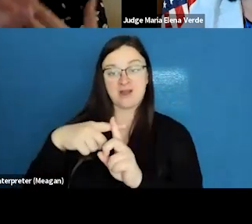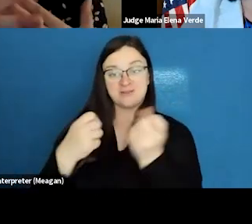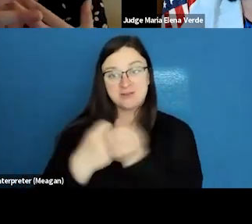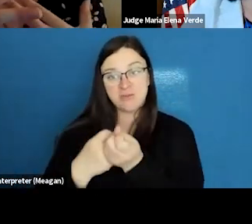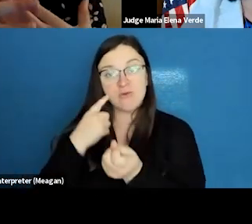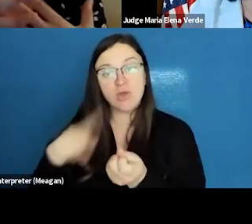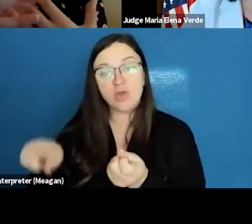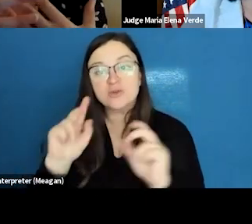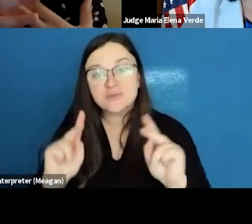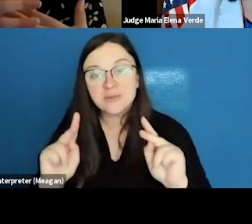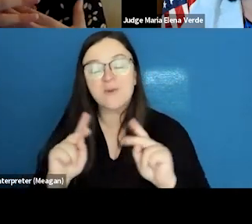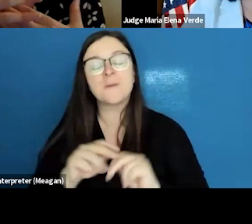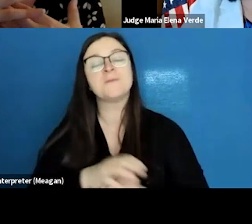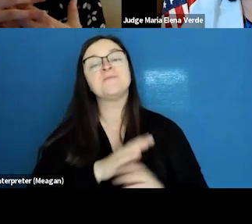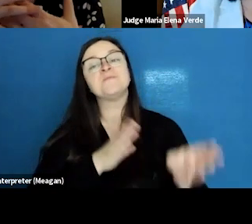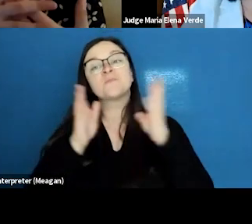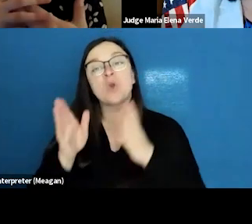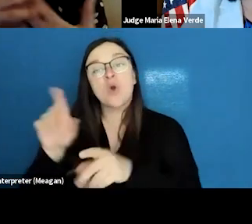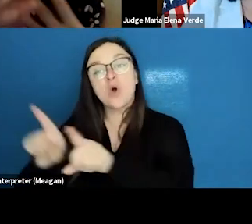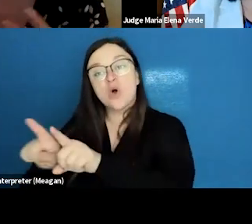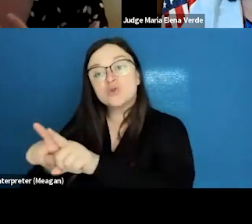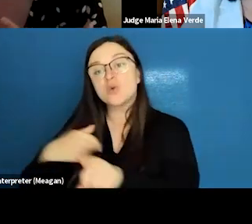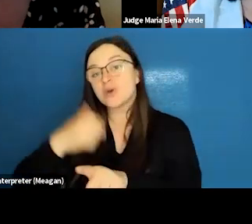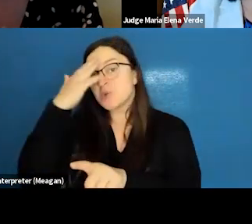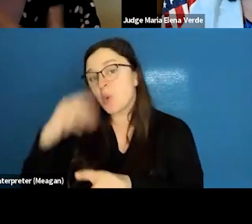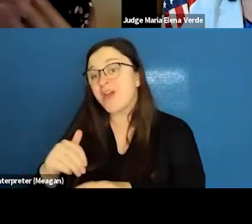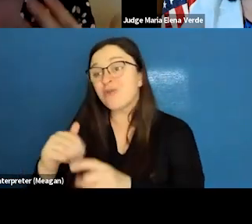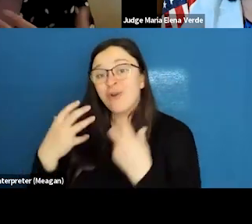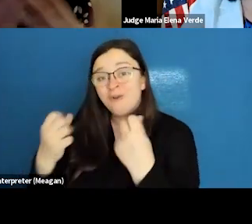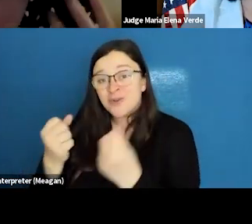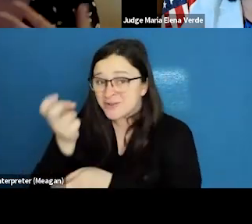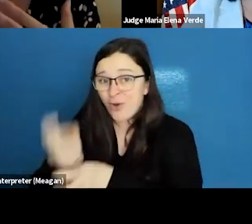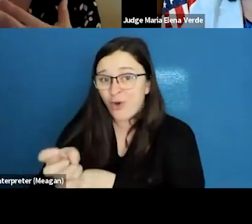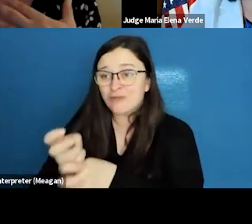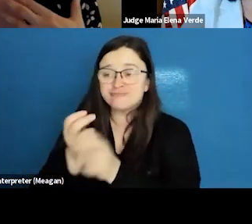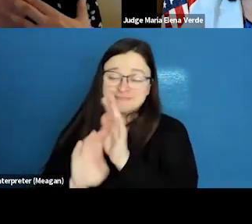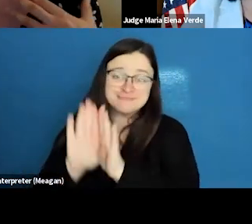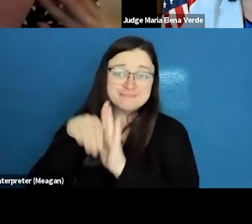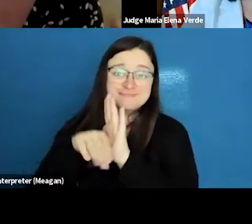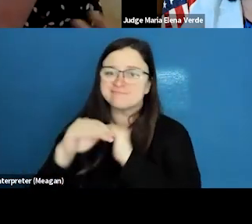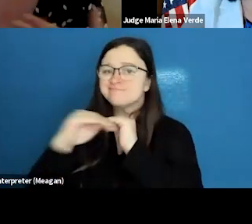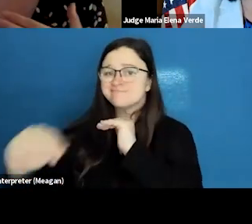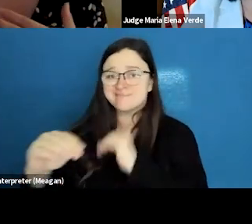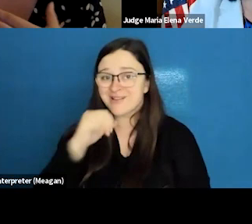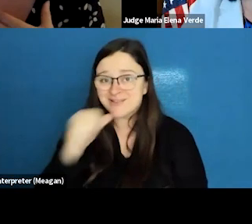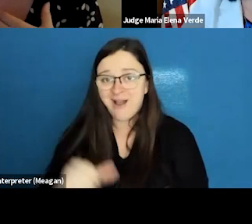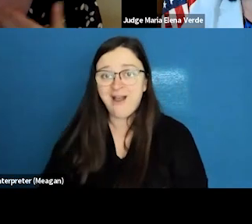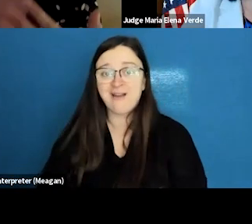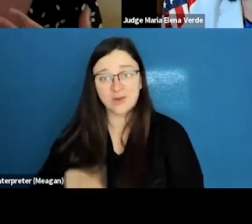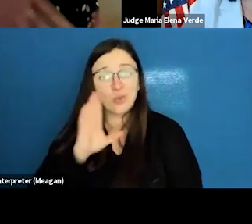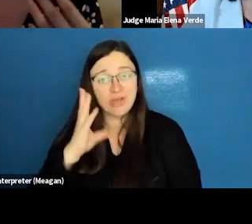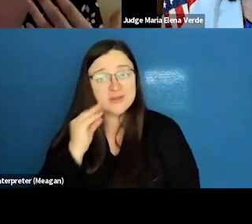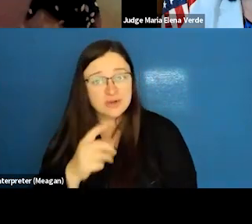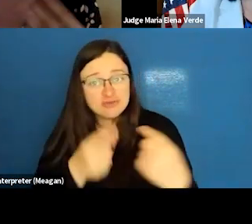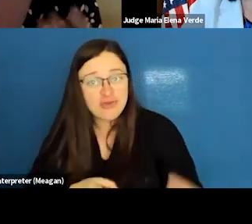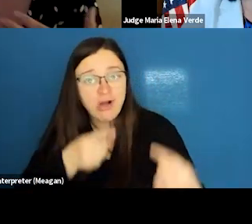And also, we know that recovery is hard and it comes with ups and downs and struggles, and how we can